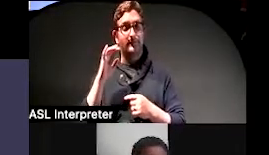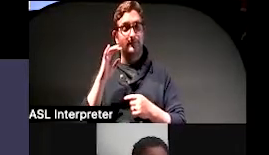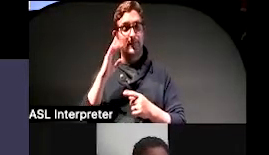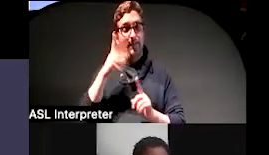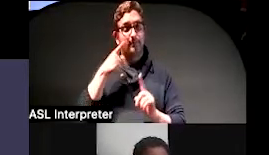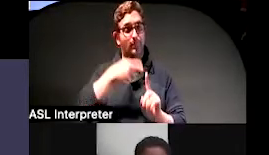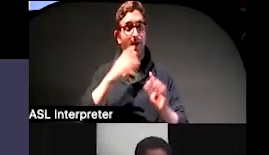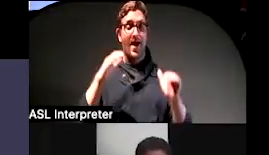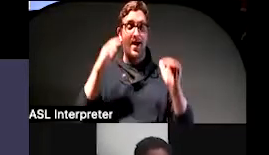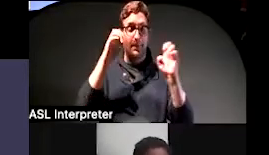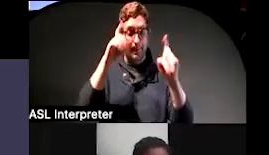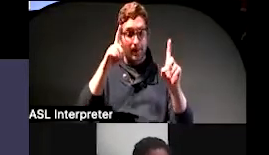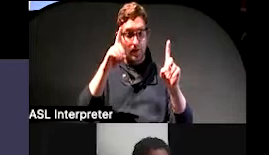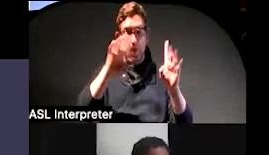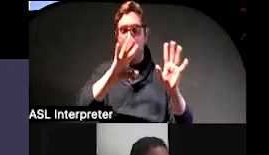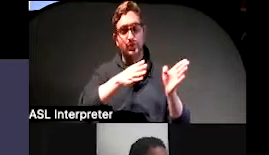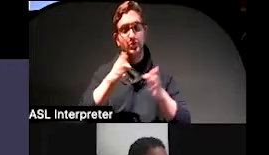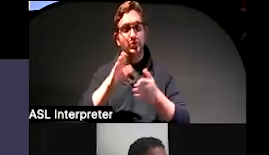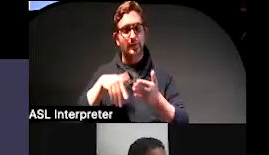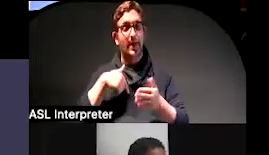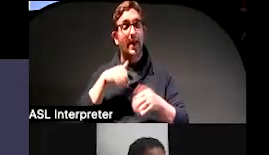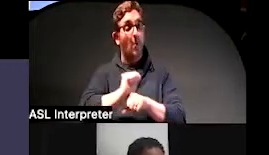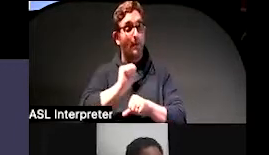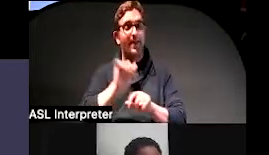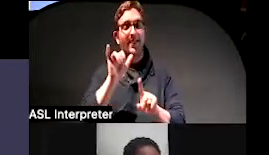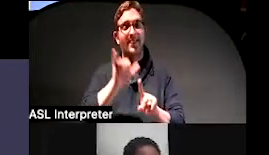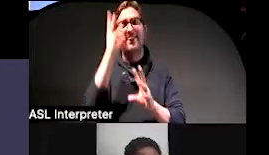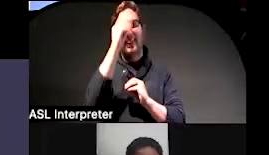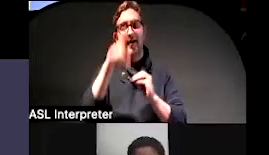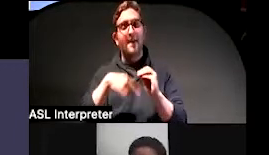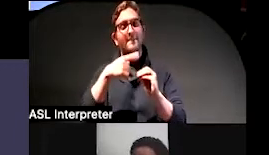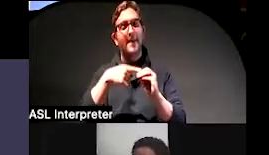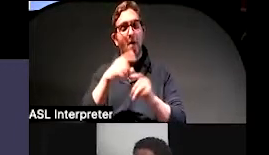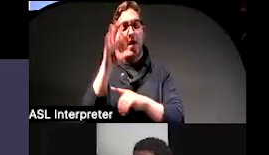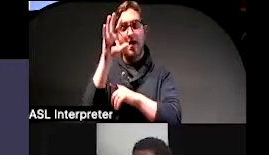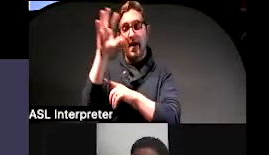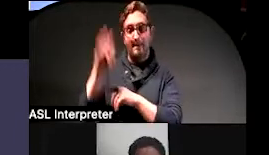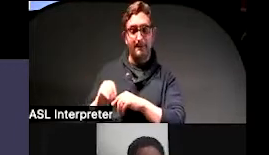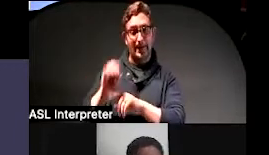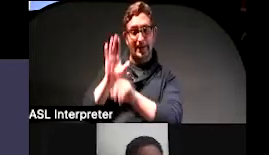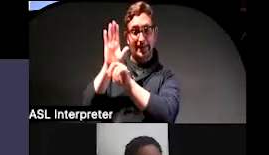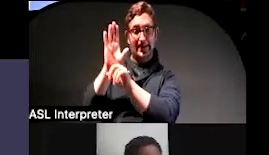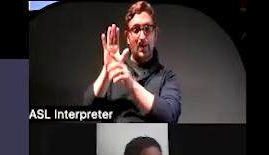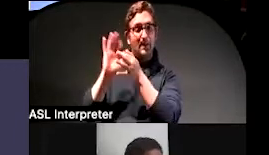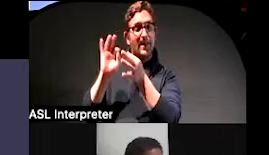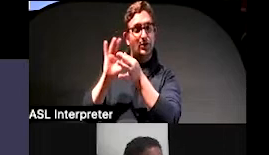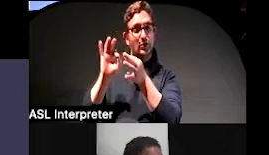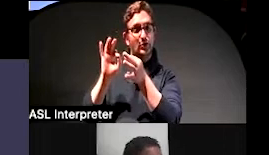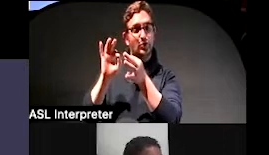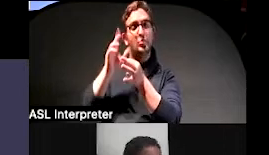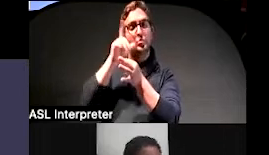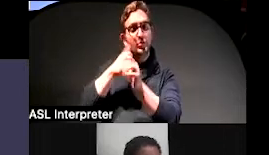higher education, employment, is to think about companies that were mentioned that are